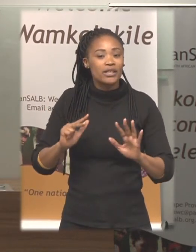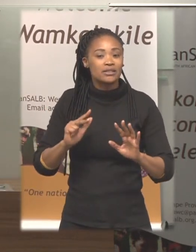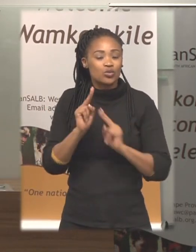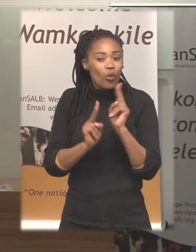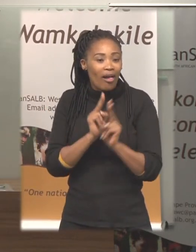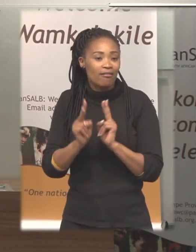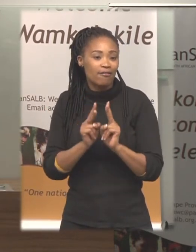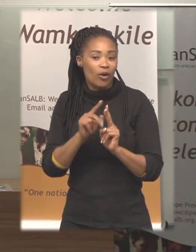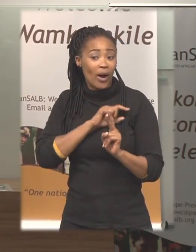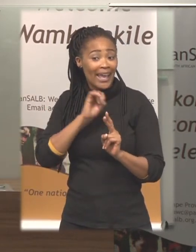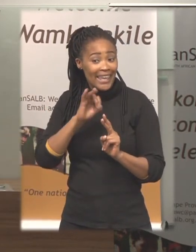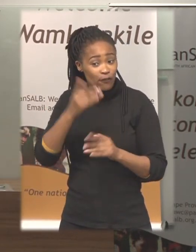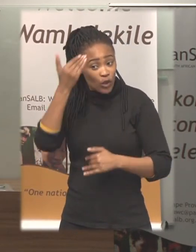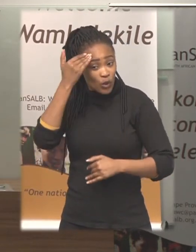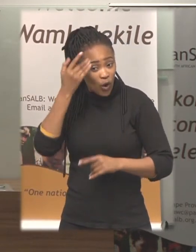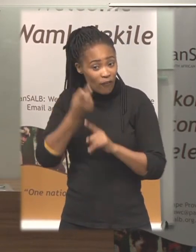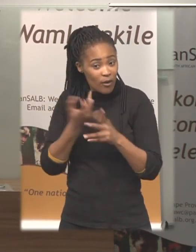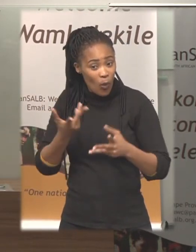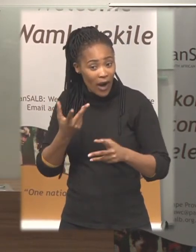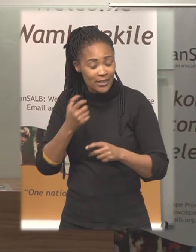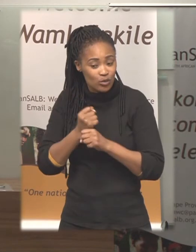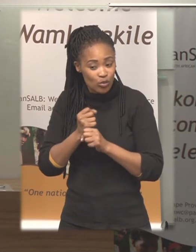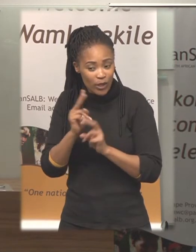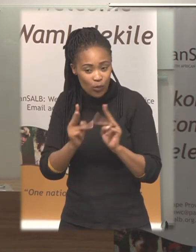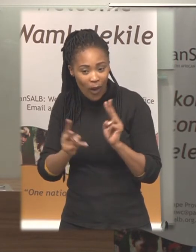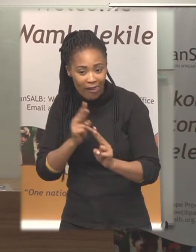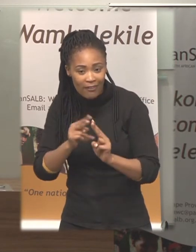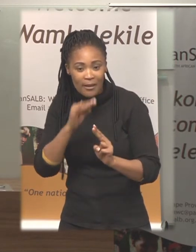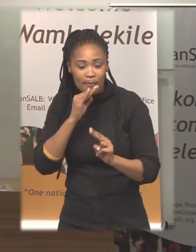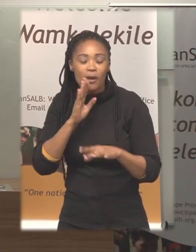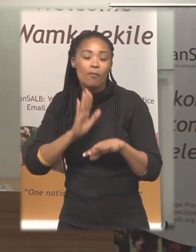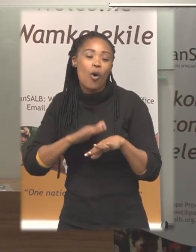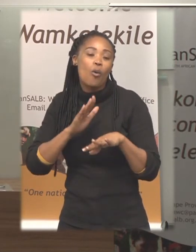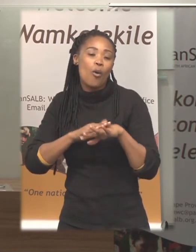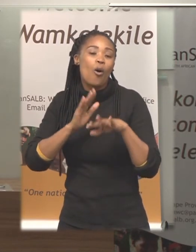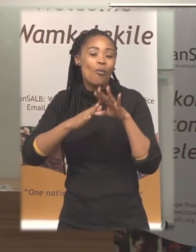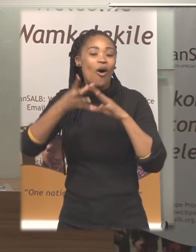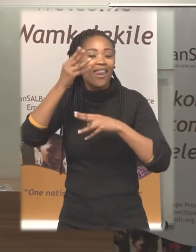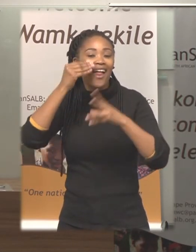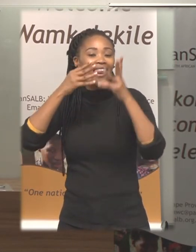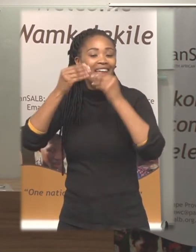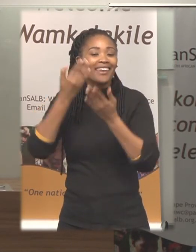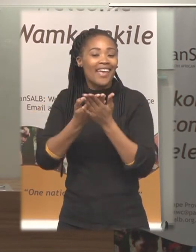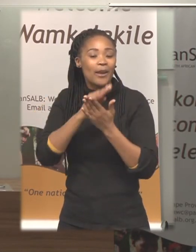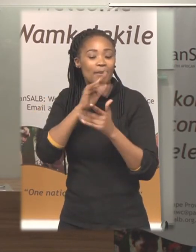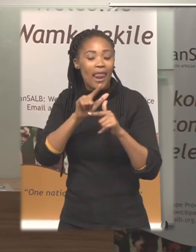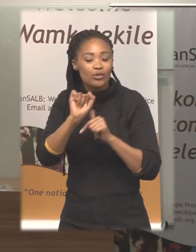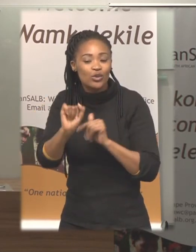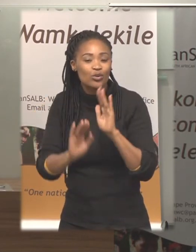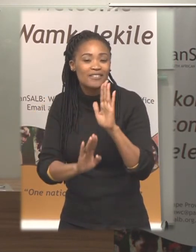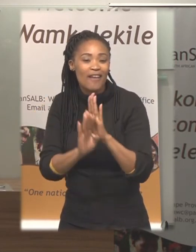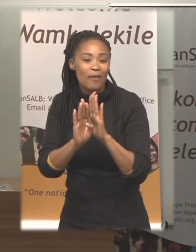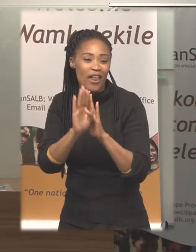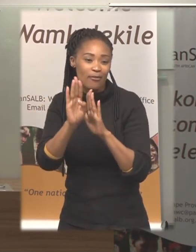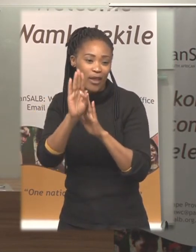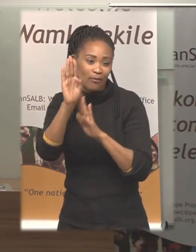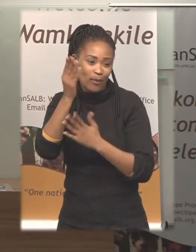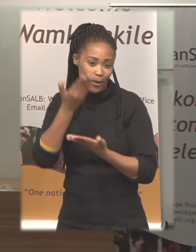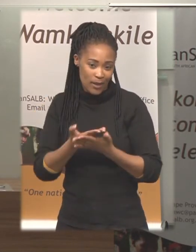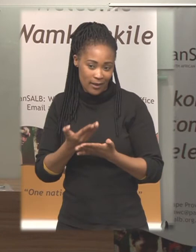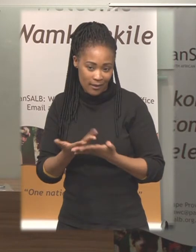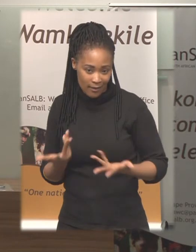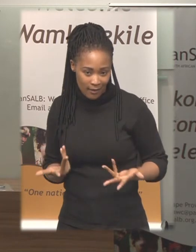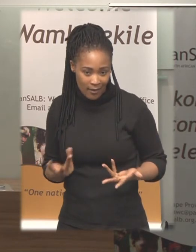develop and build on that competence to actually use African languages in their, with their work with